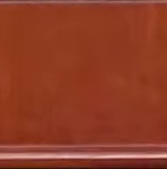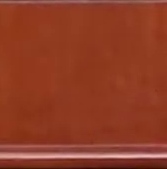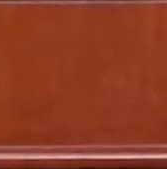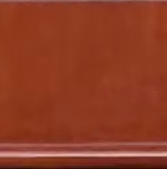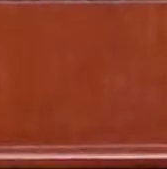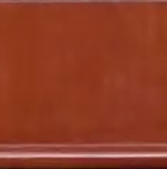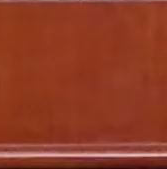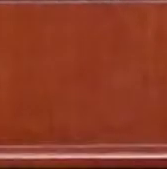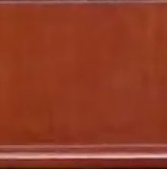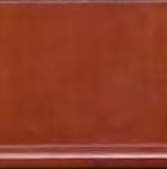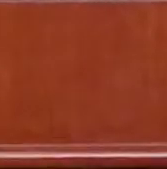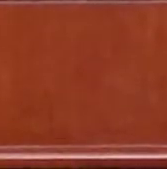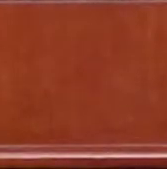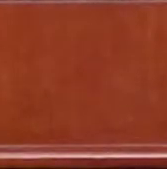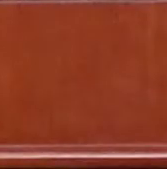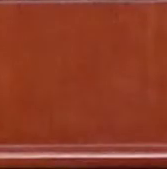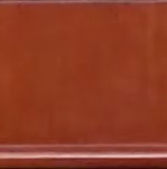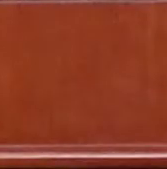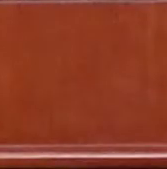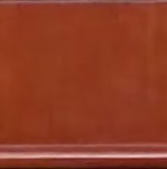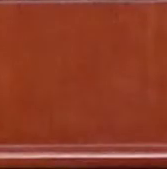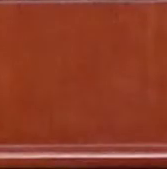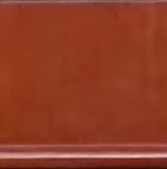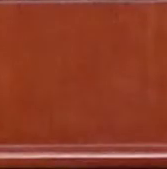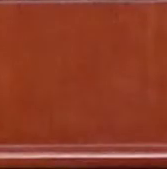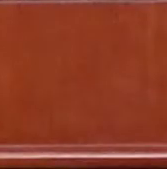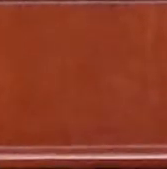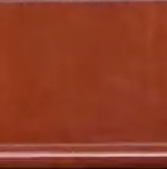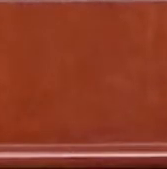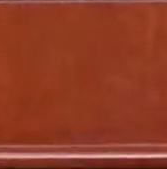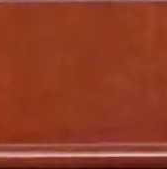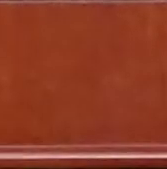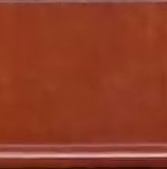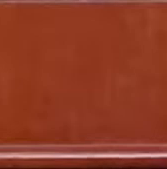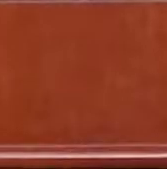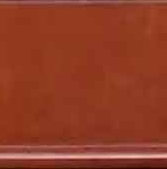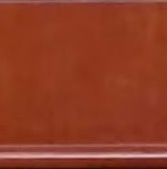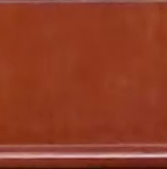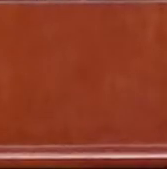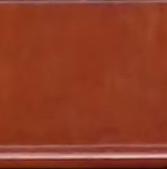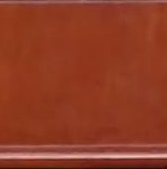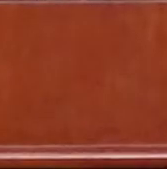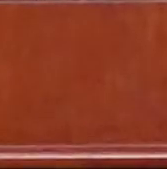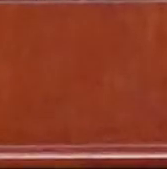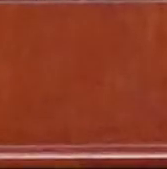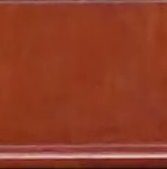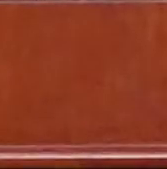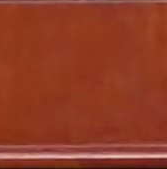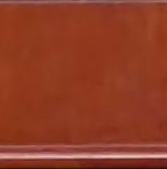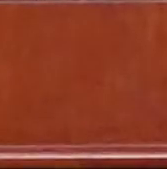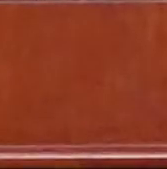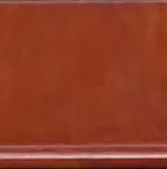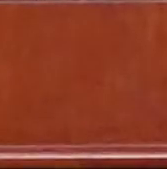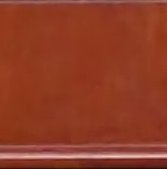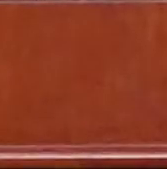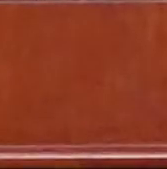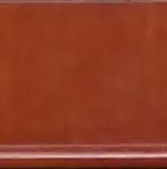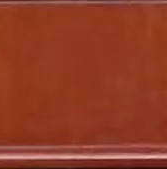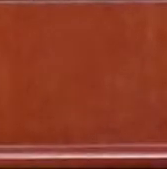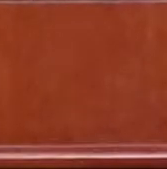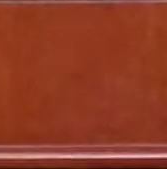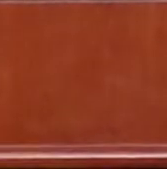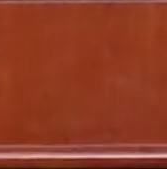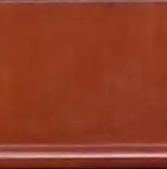I was being advised by the clerk to limit it to only the leadership of the committees. But I'm aware that some members